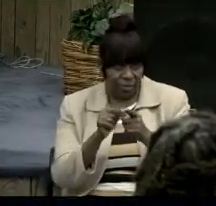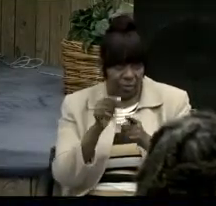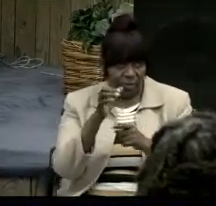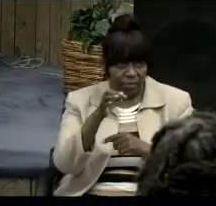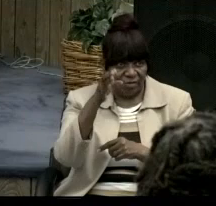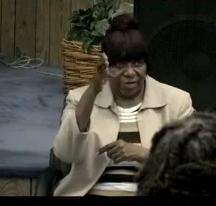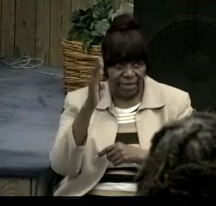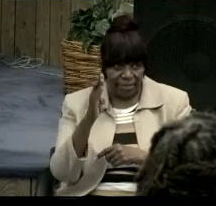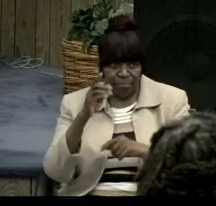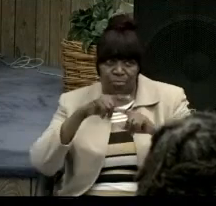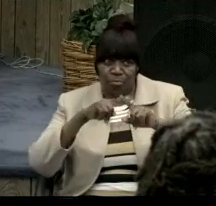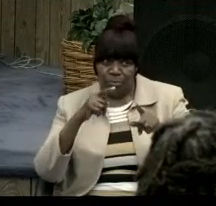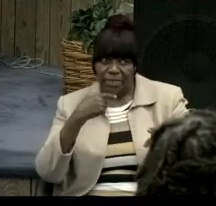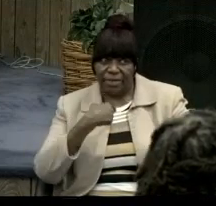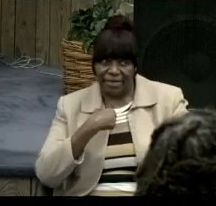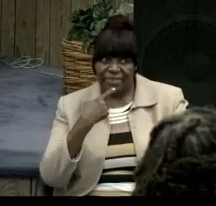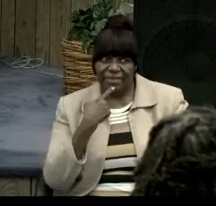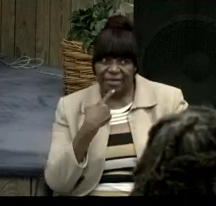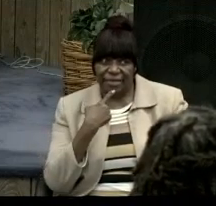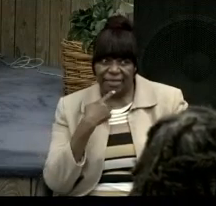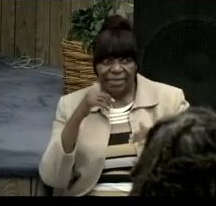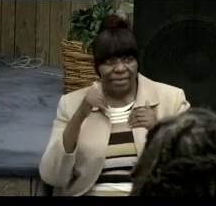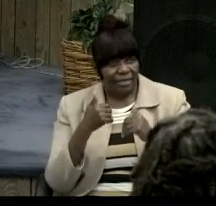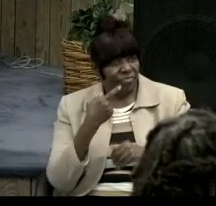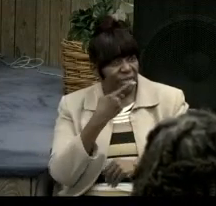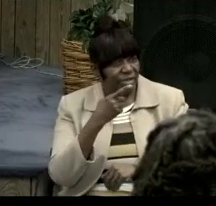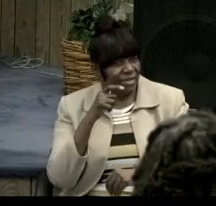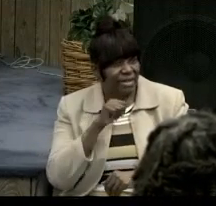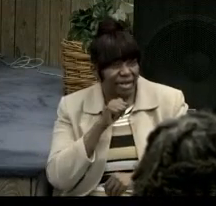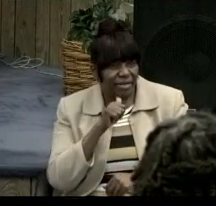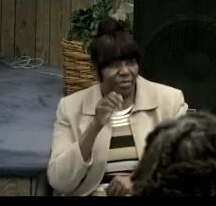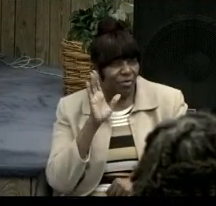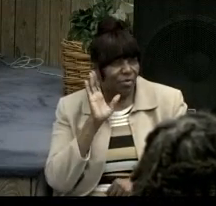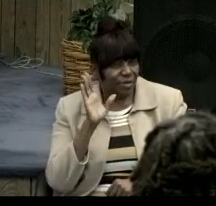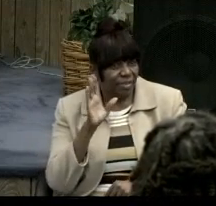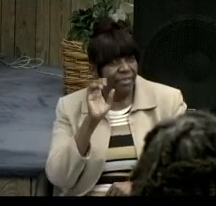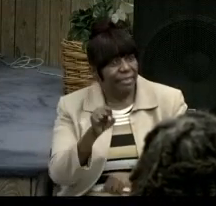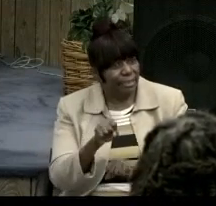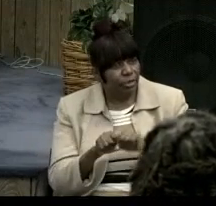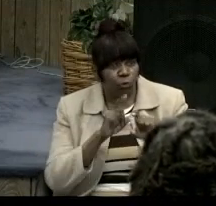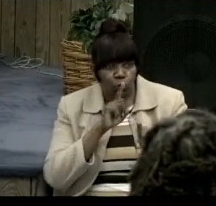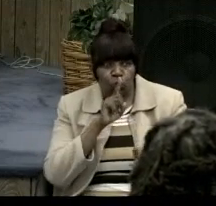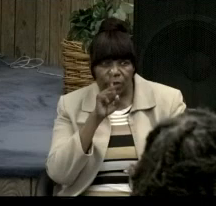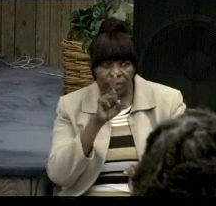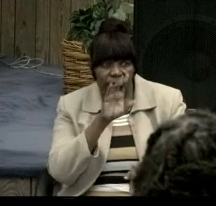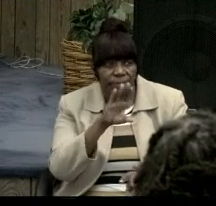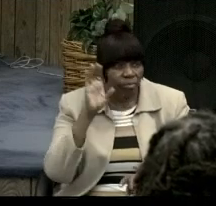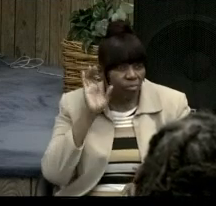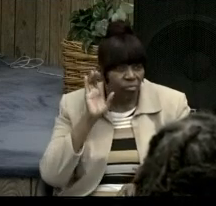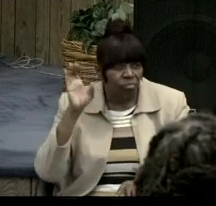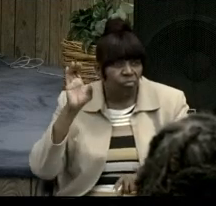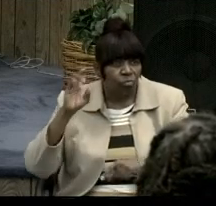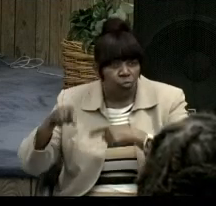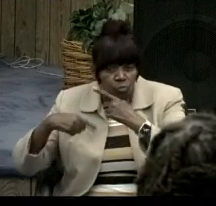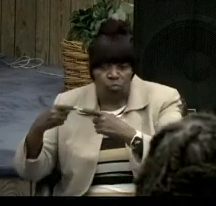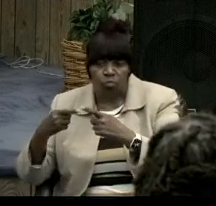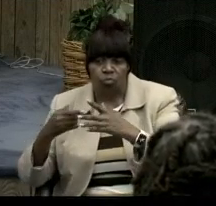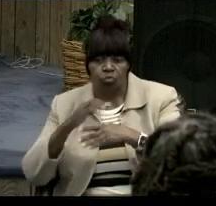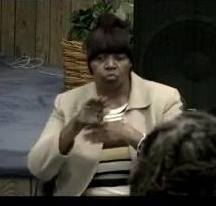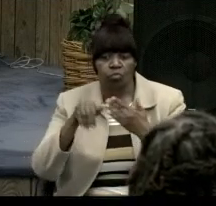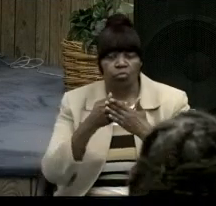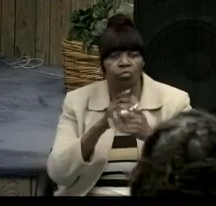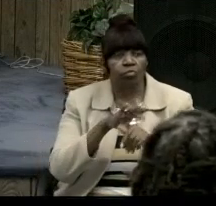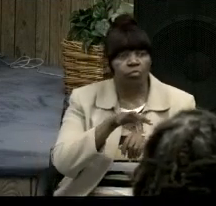hearing by the word of God. But I say, have they not heard? Yes, verily, their sound went